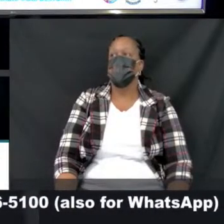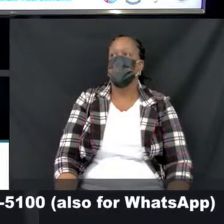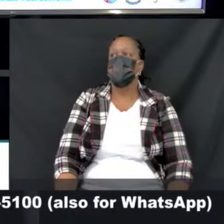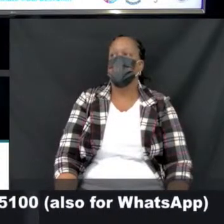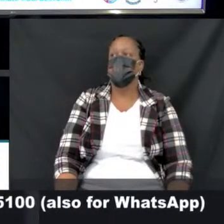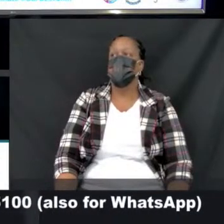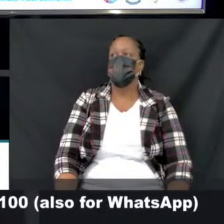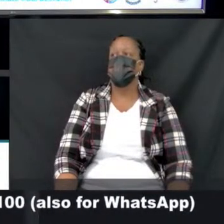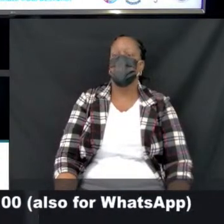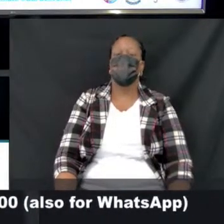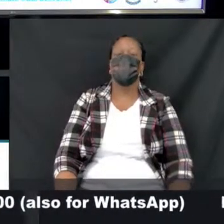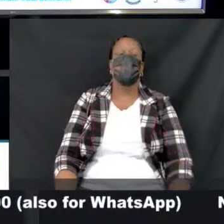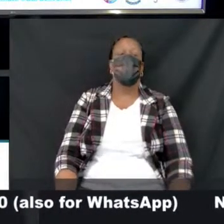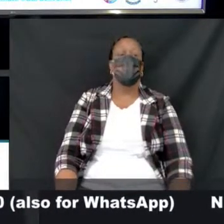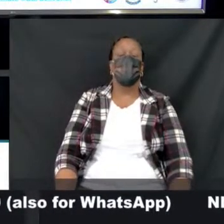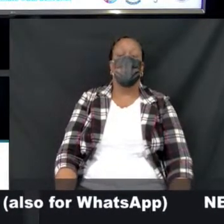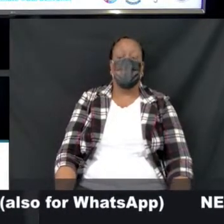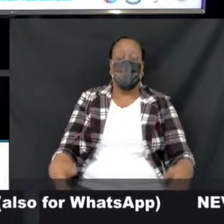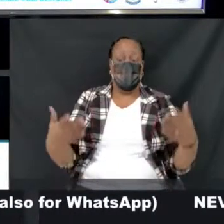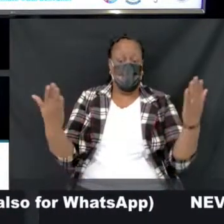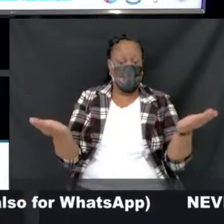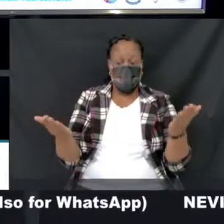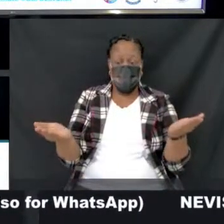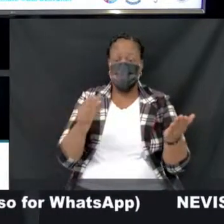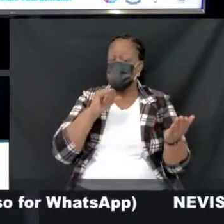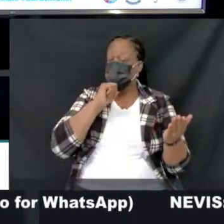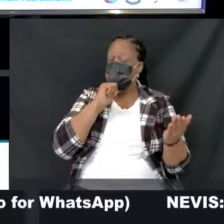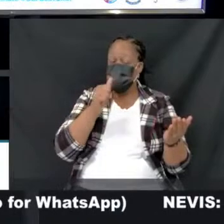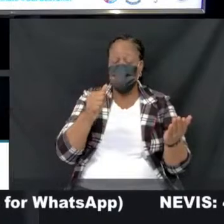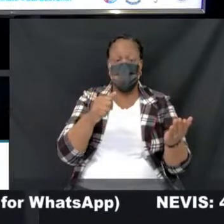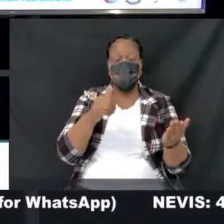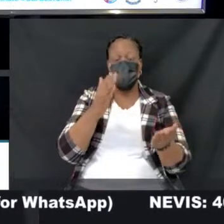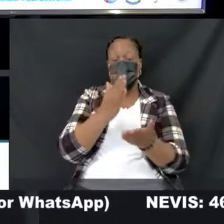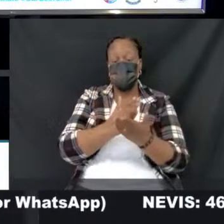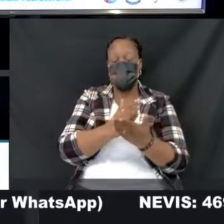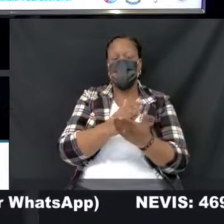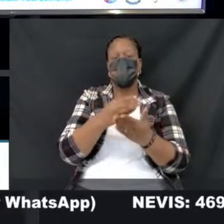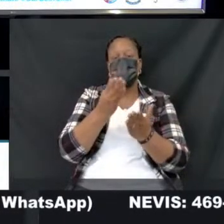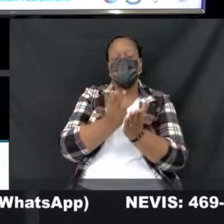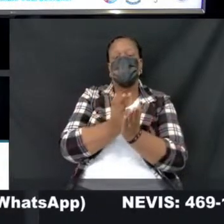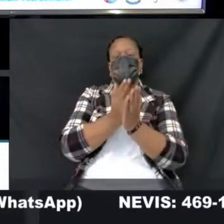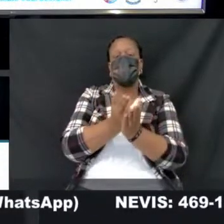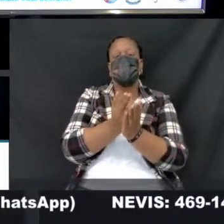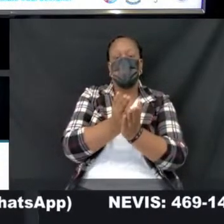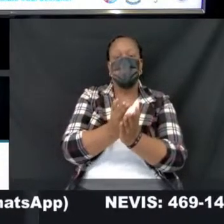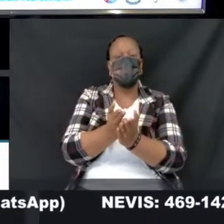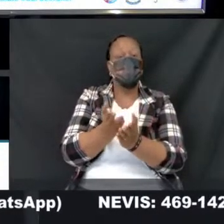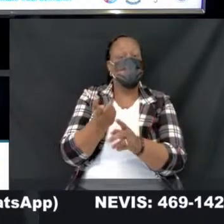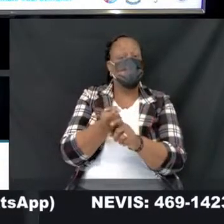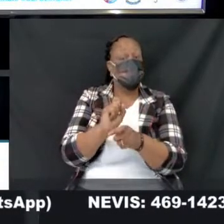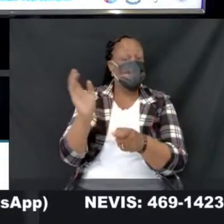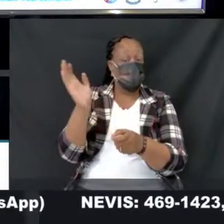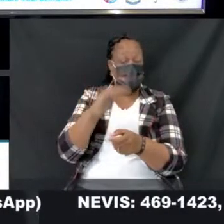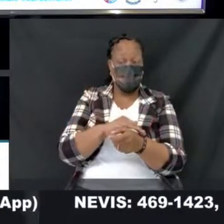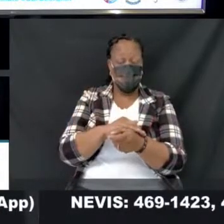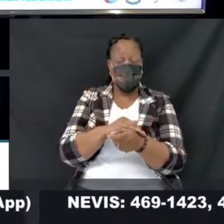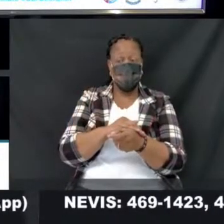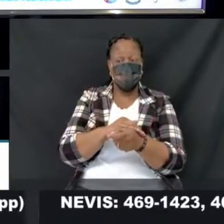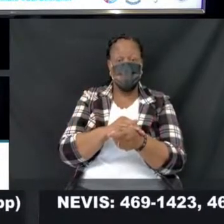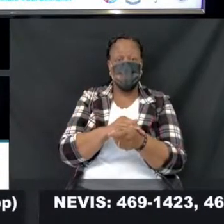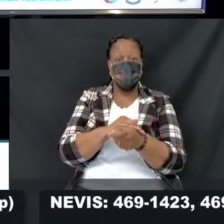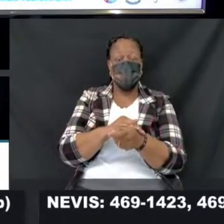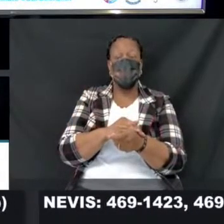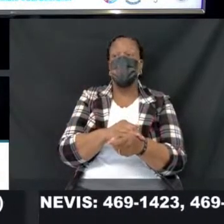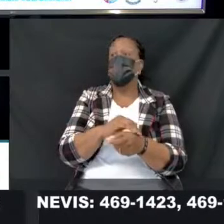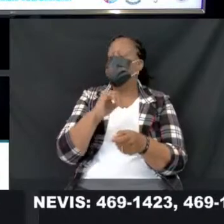canceled any ships from coming here. And yesterday we would have had an extensive discussion in this regard because we have been strong